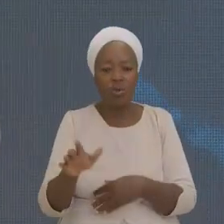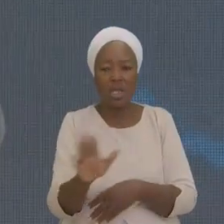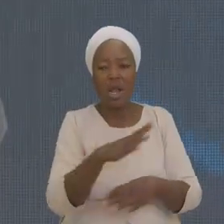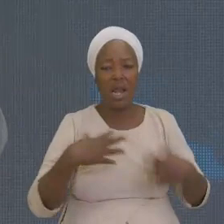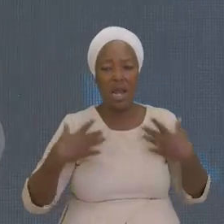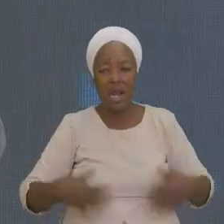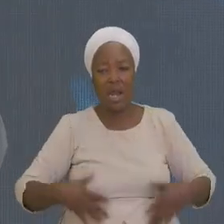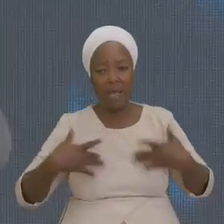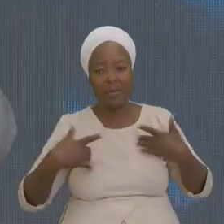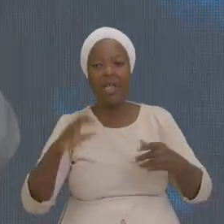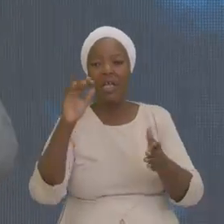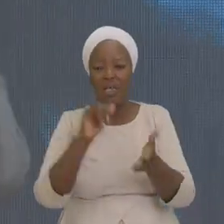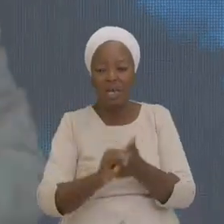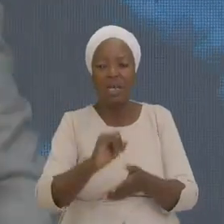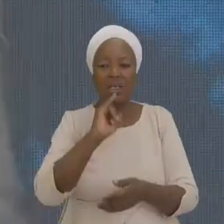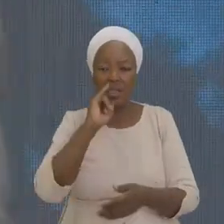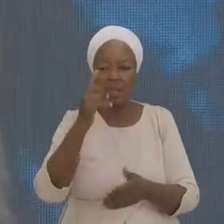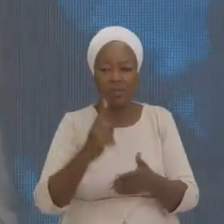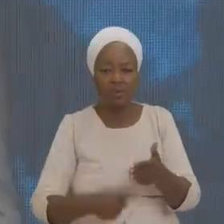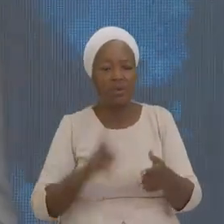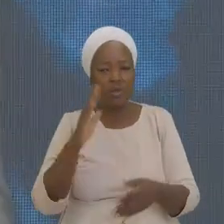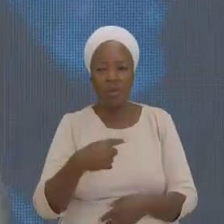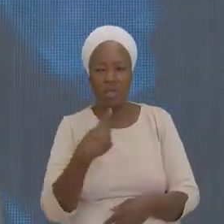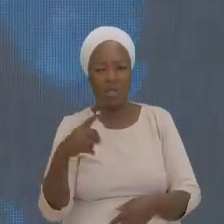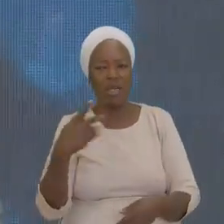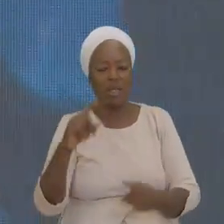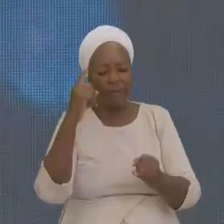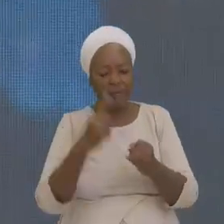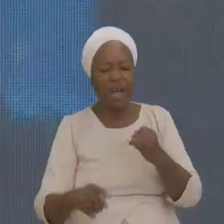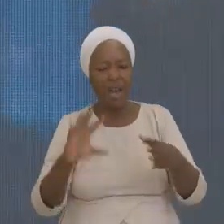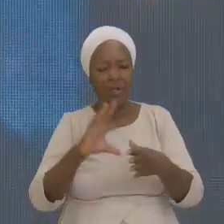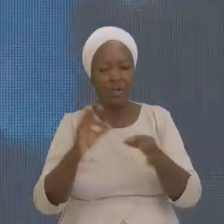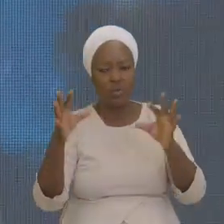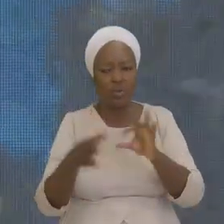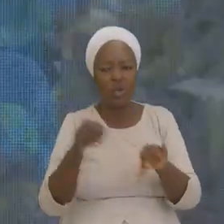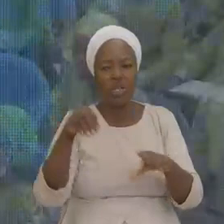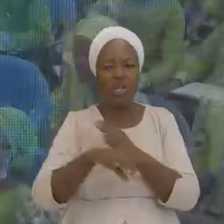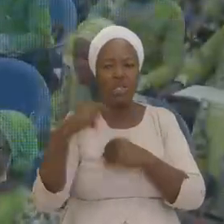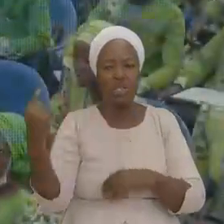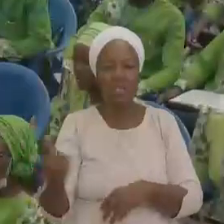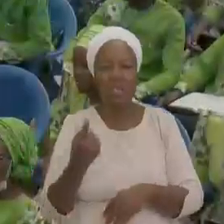that is what will tell the final story in eternity.